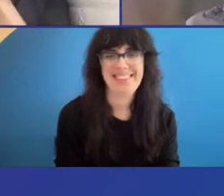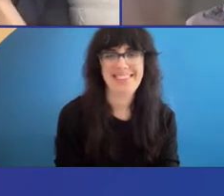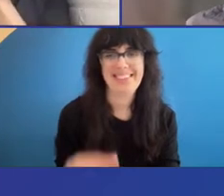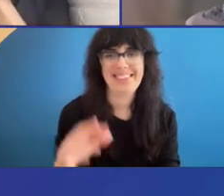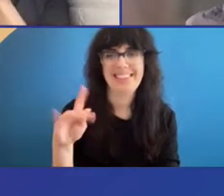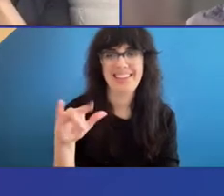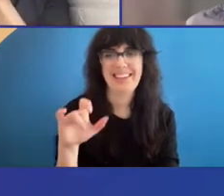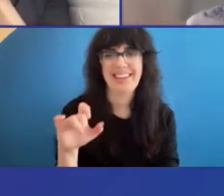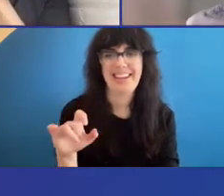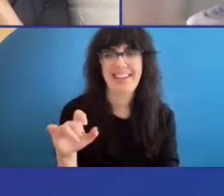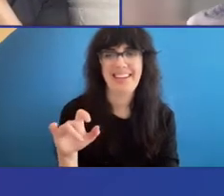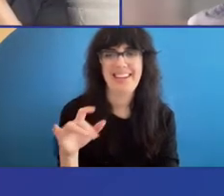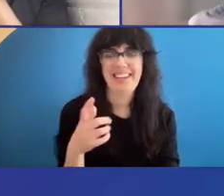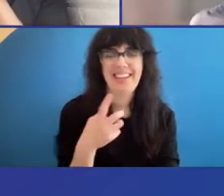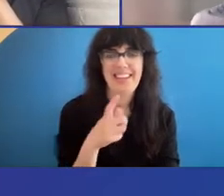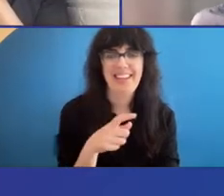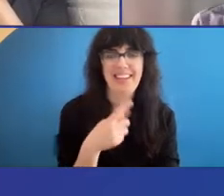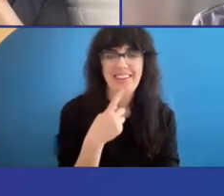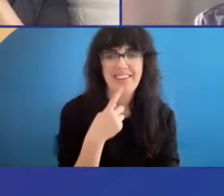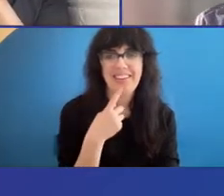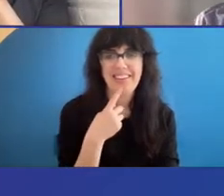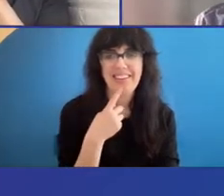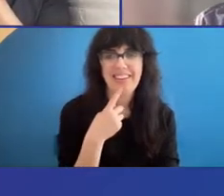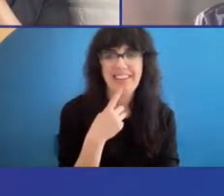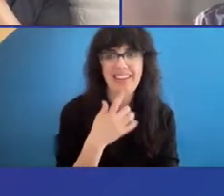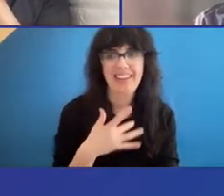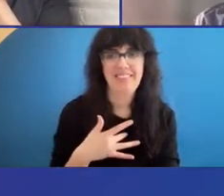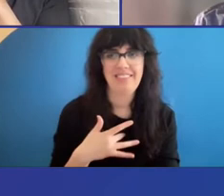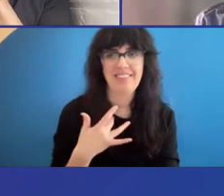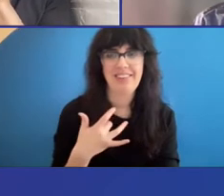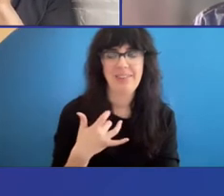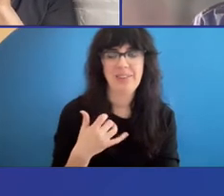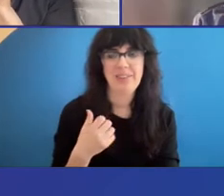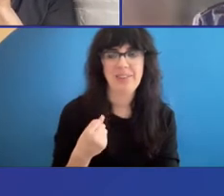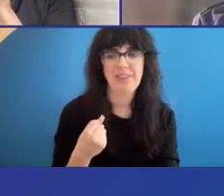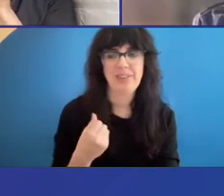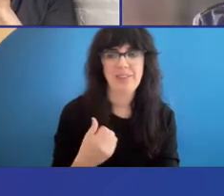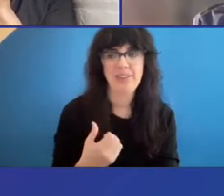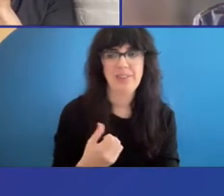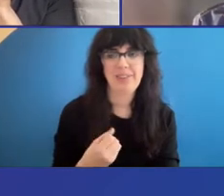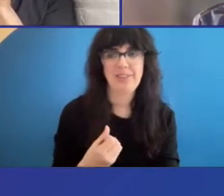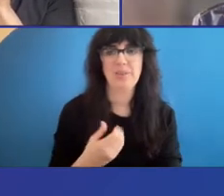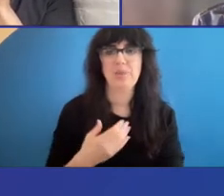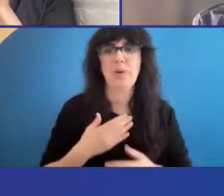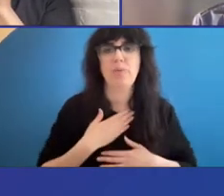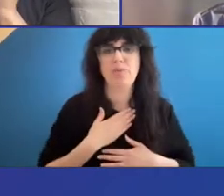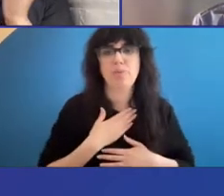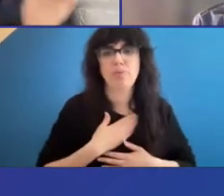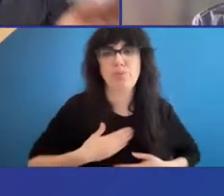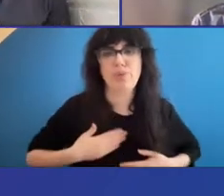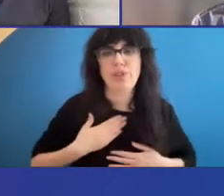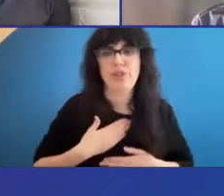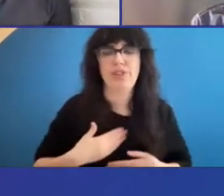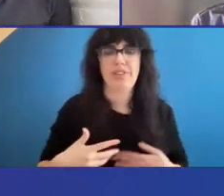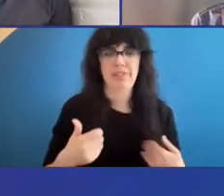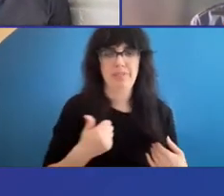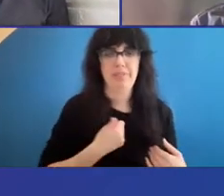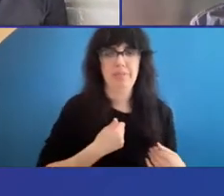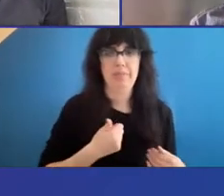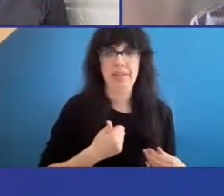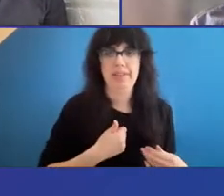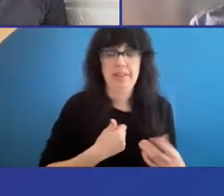I have to say it's really, I feel so appreciative as someone who is primarily a poet to